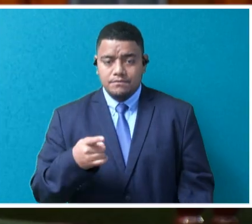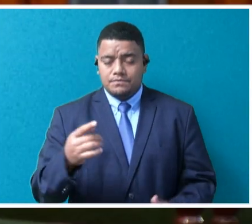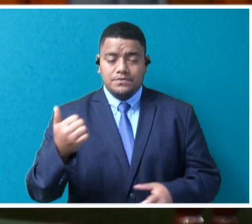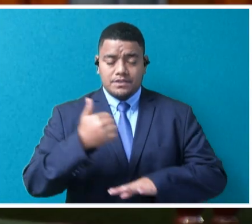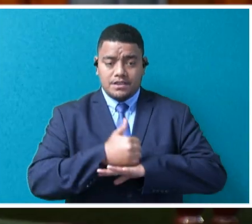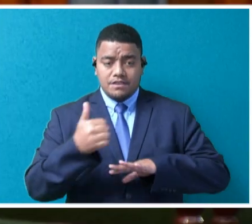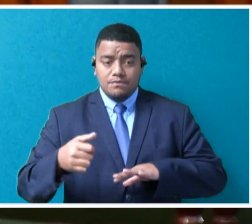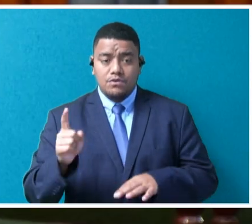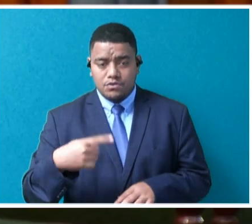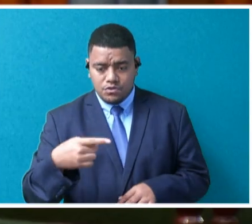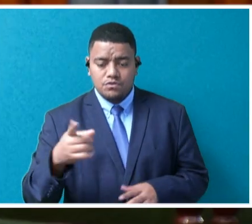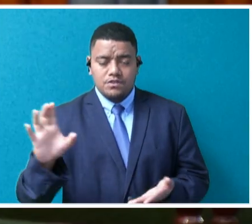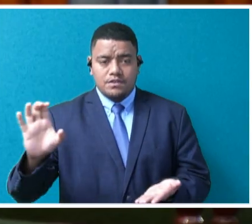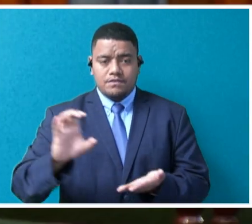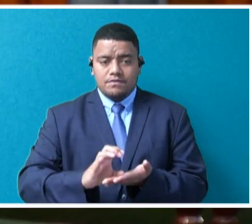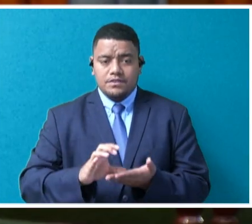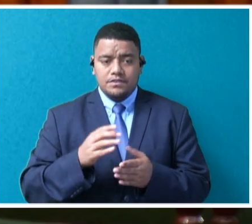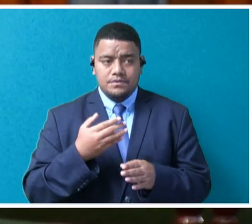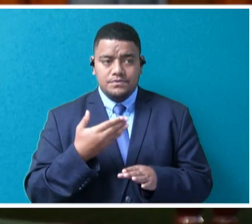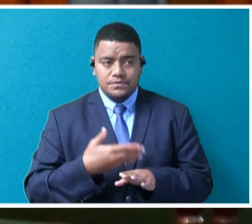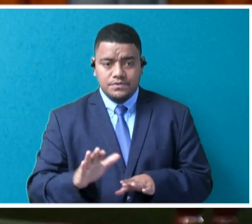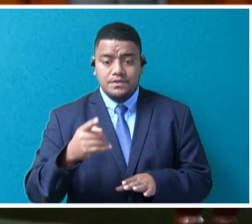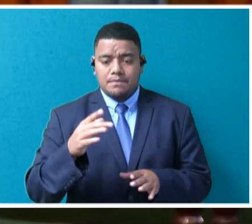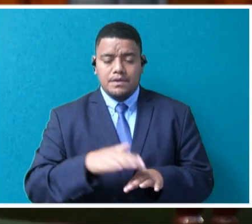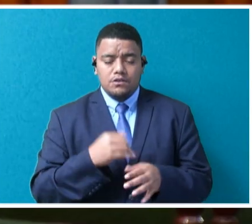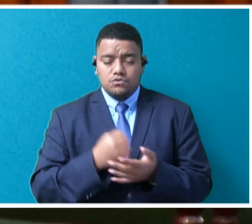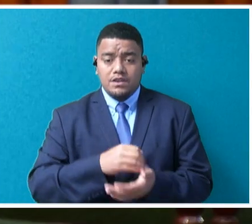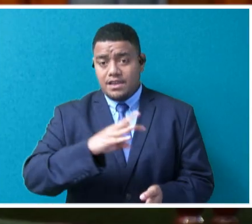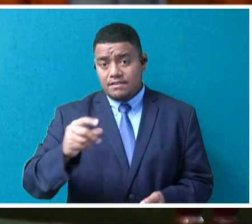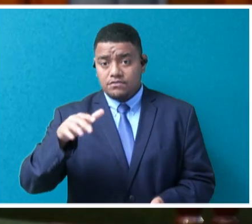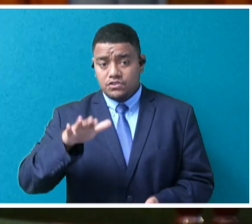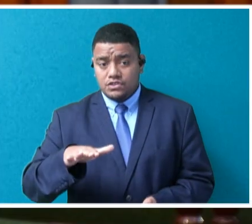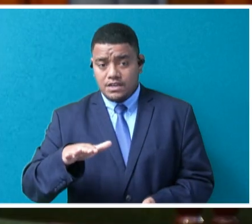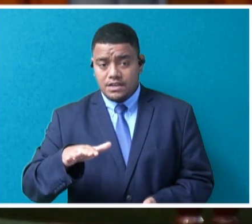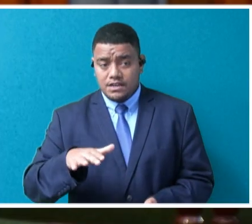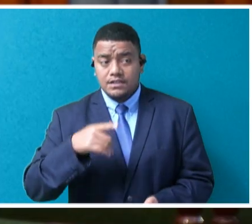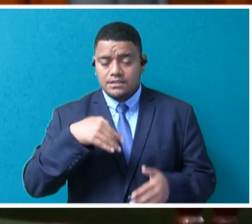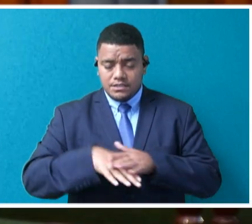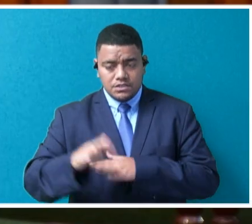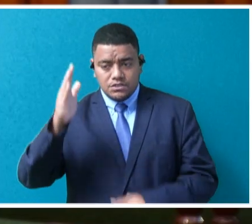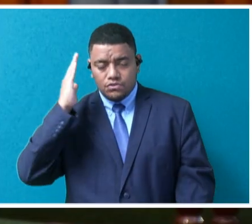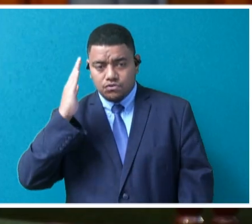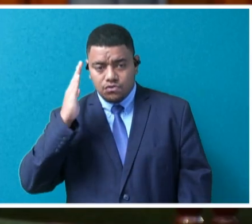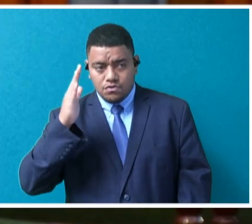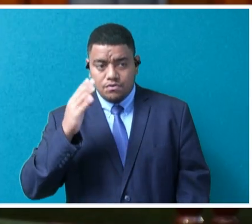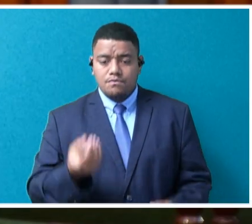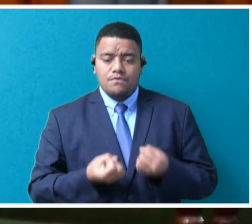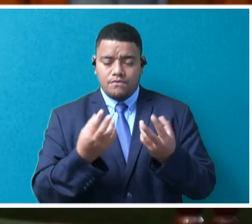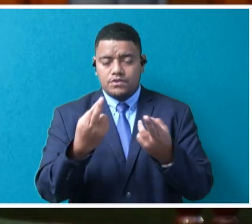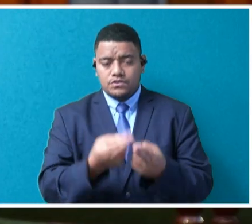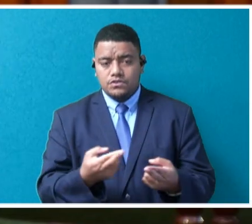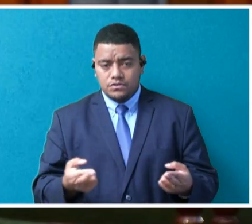will continue to invest meaningfully in ensuring that every child is in school, providing